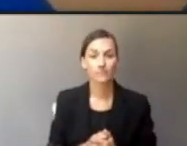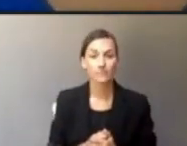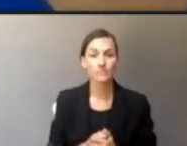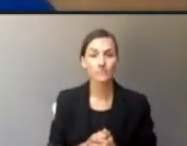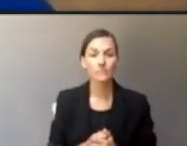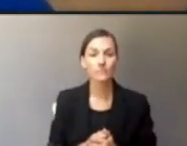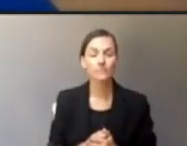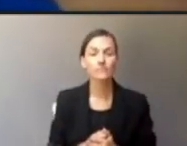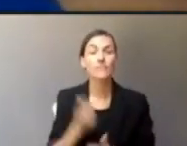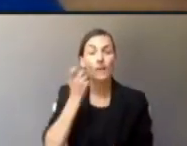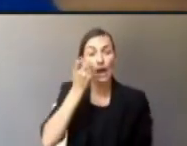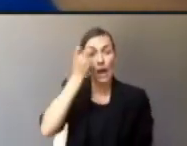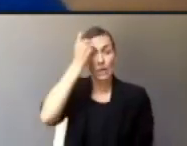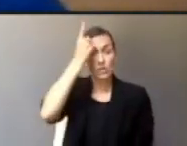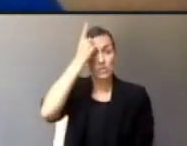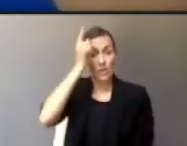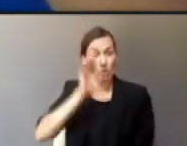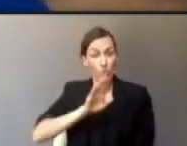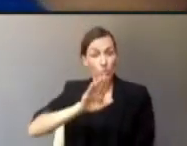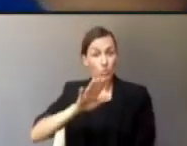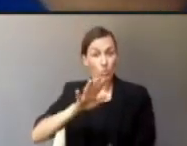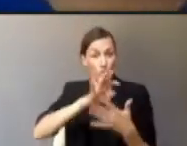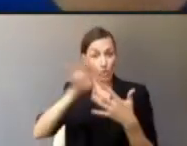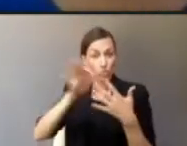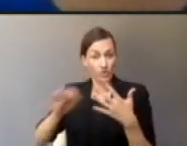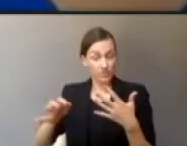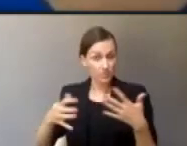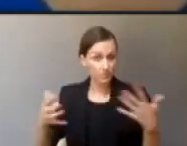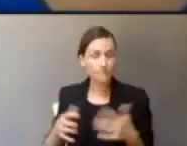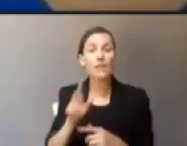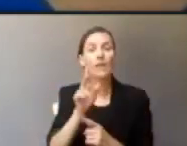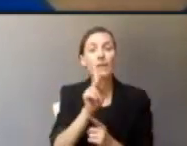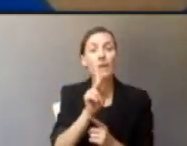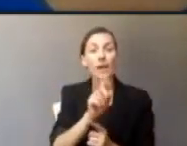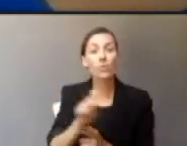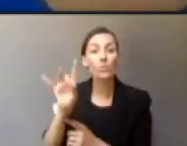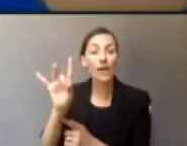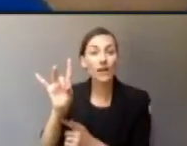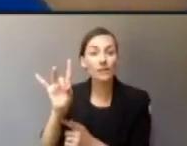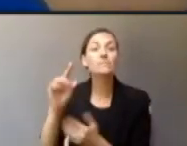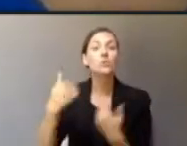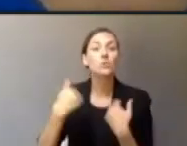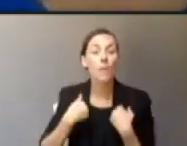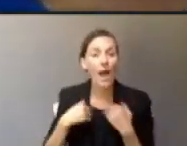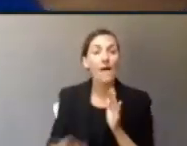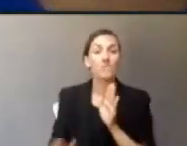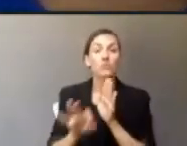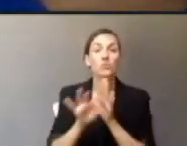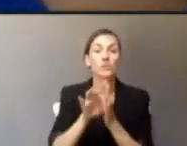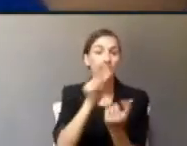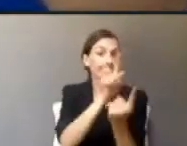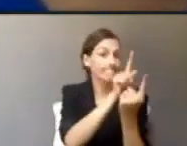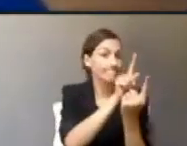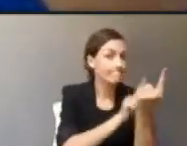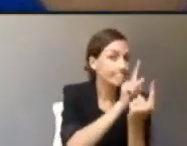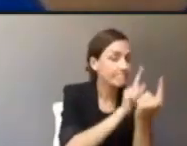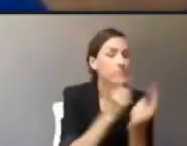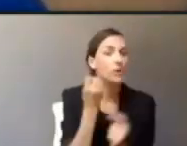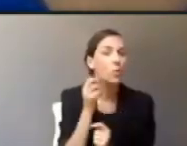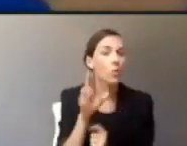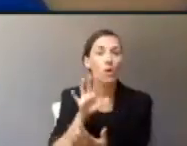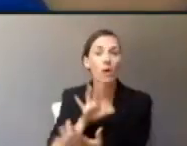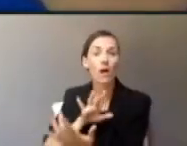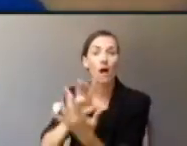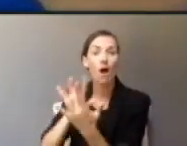in terms of understanding what your choices are. So for K-8, you have the choice of face-to-face or online. There